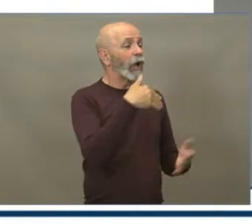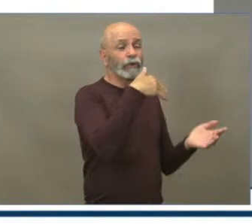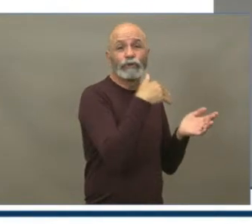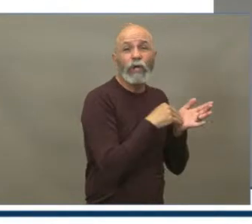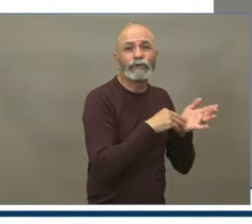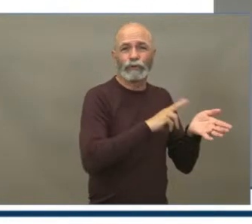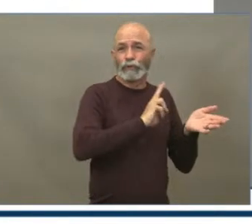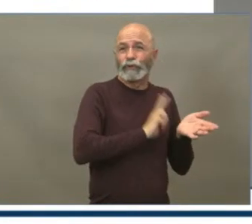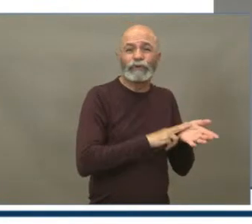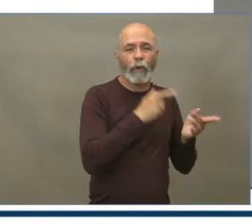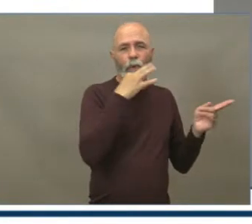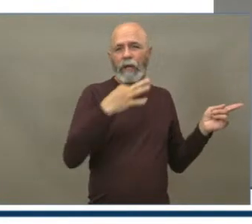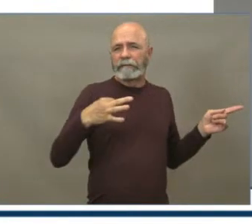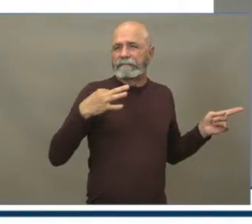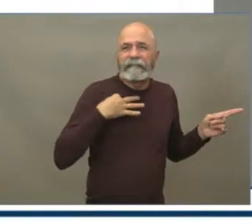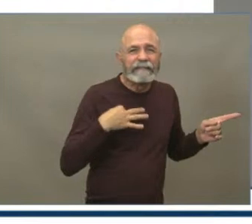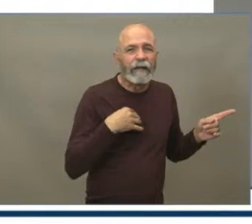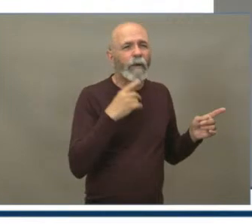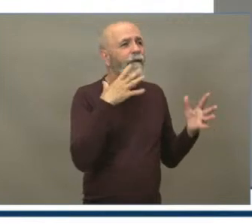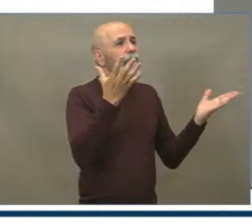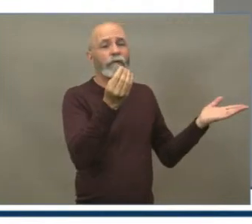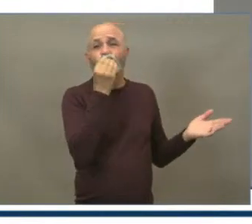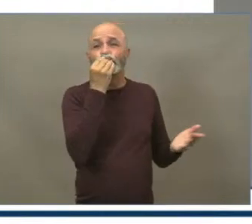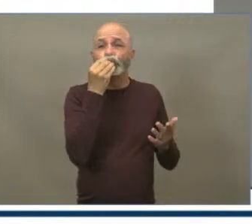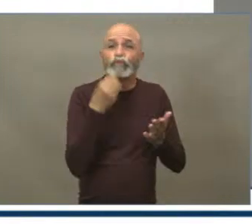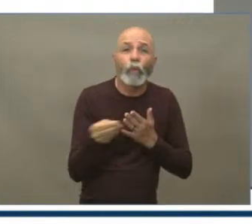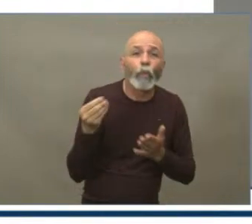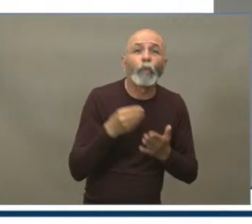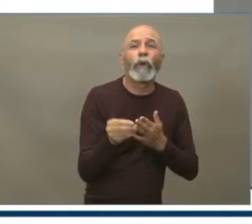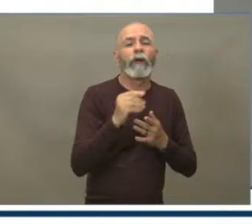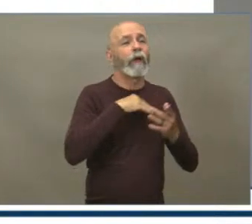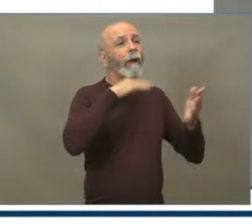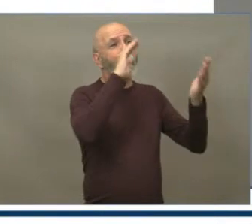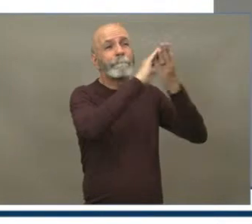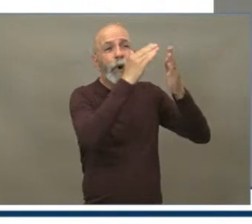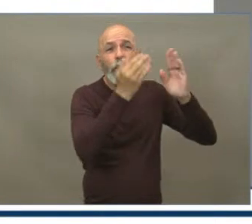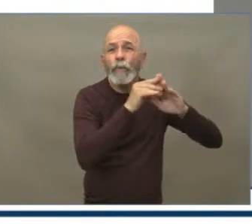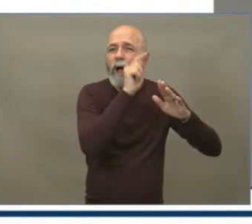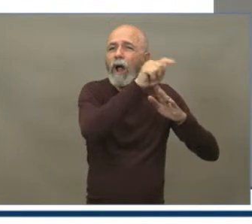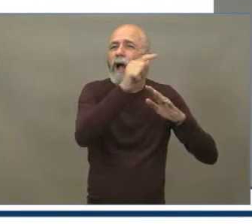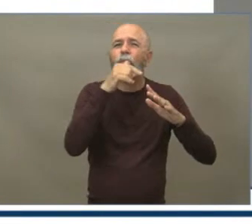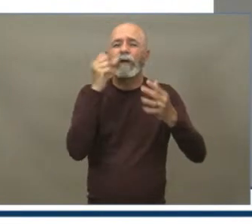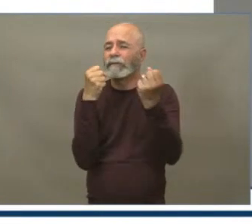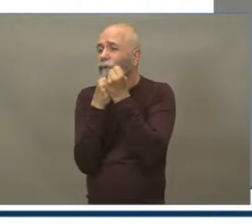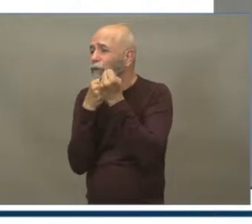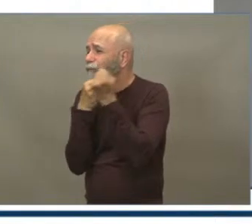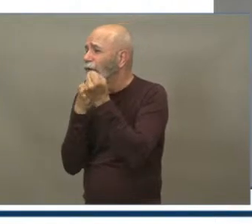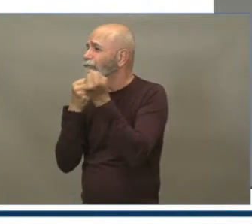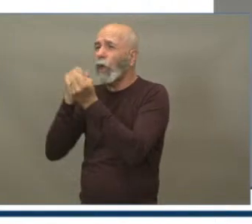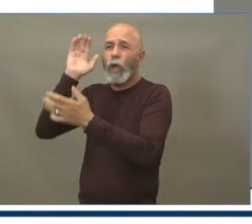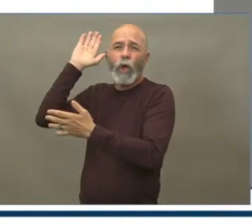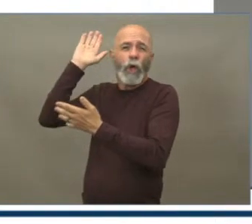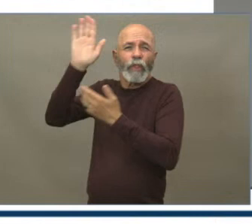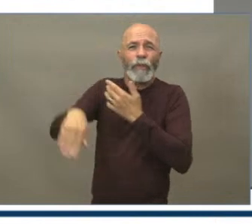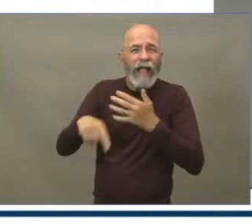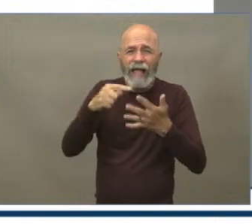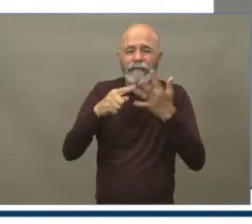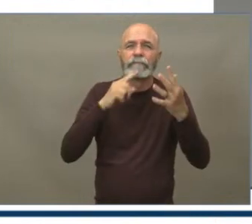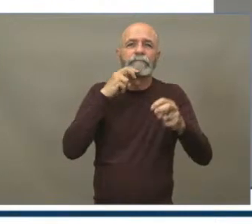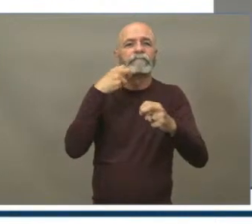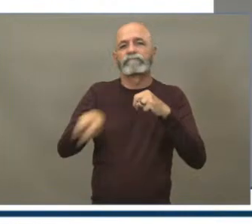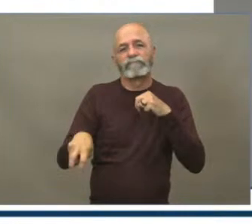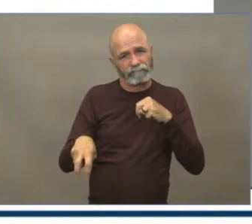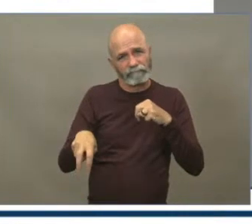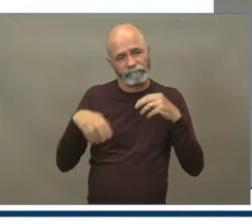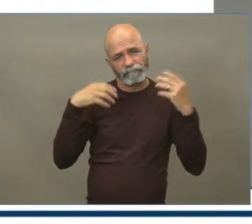facilities, grocery stores, and community organizations who continue to provide support for those who need it. It's hard on people